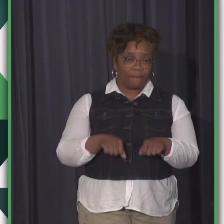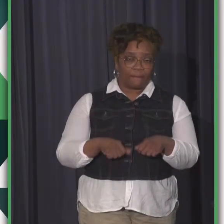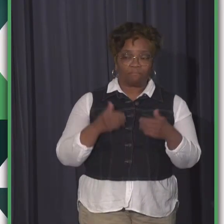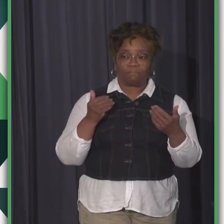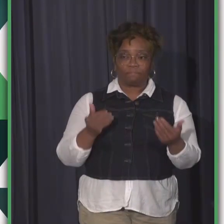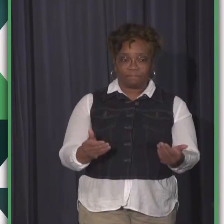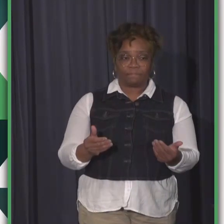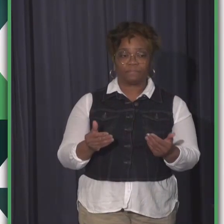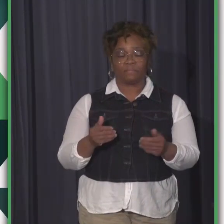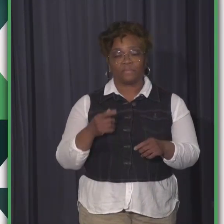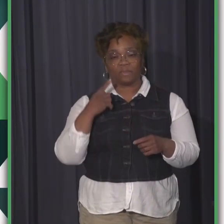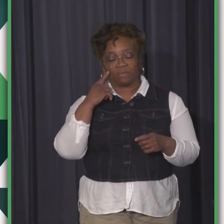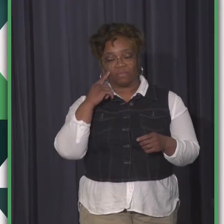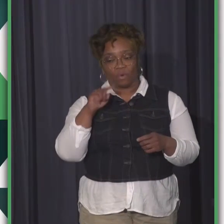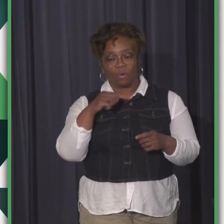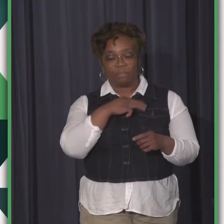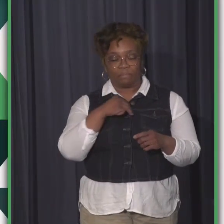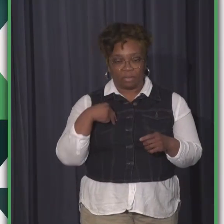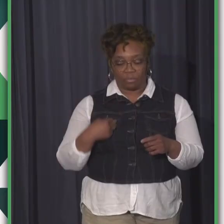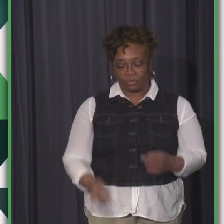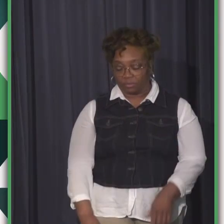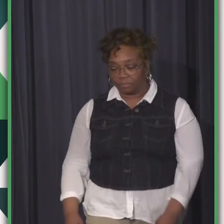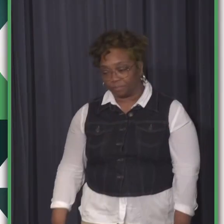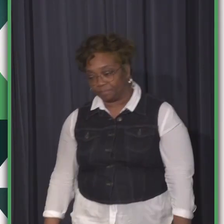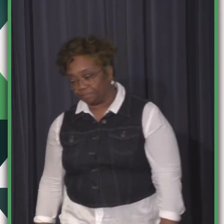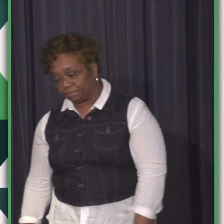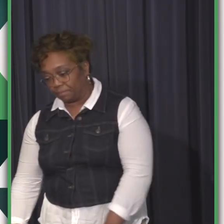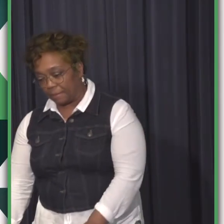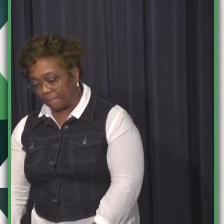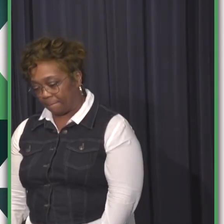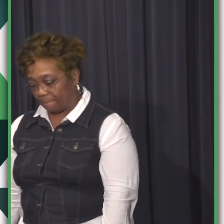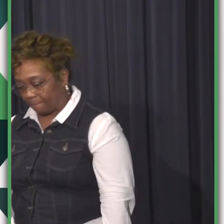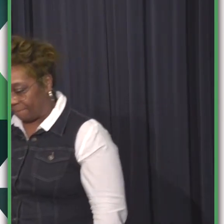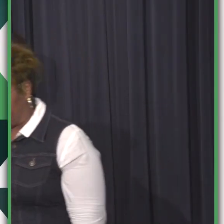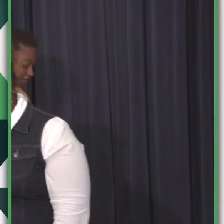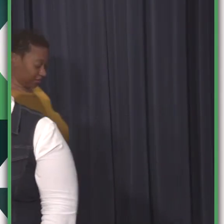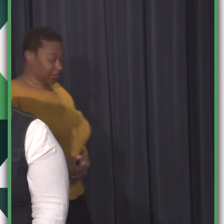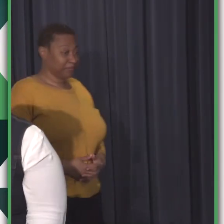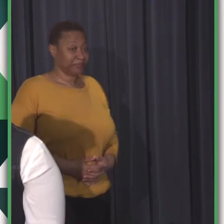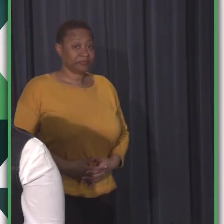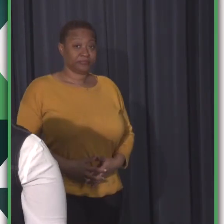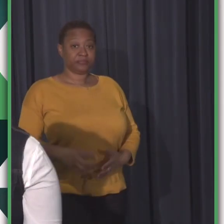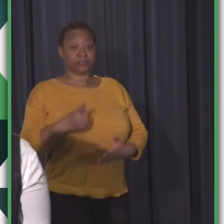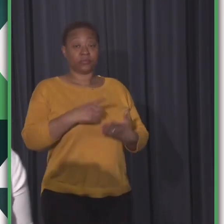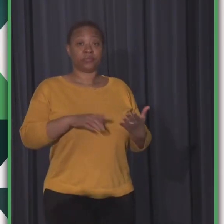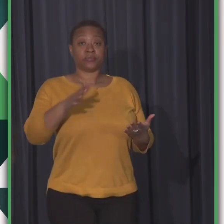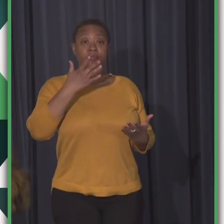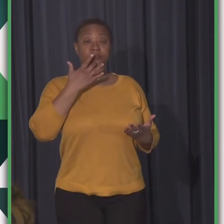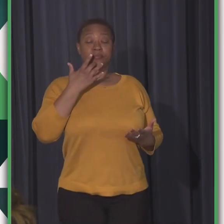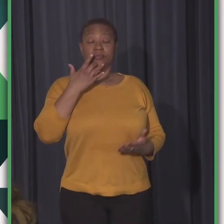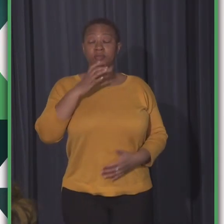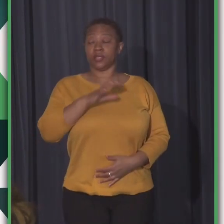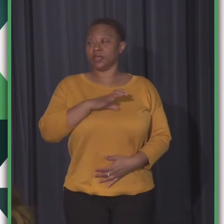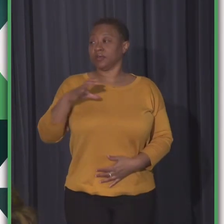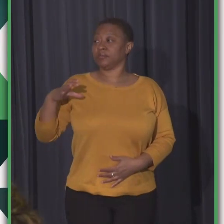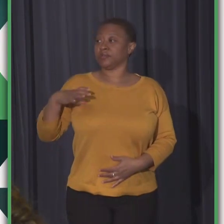for members. And so with its pleasure, Commissioner Hernandez. So moved.